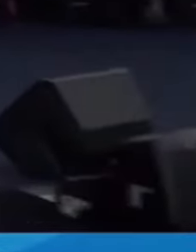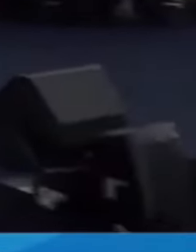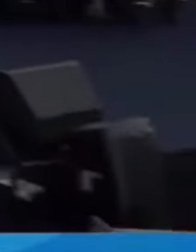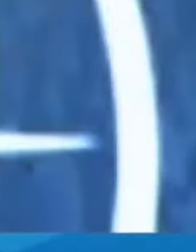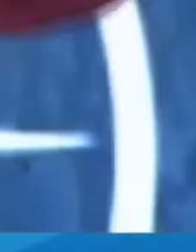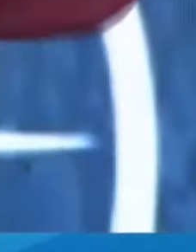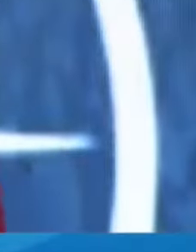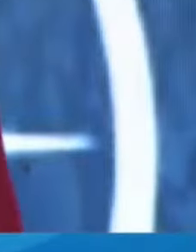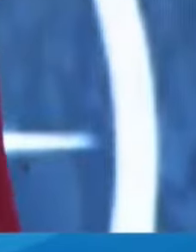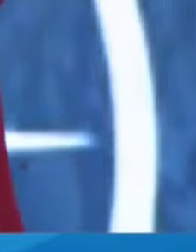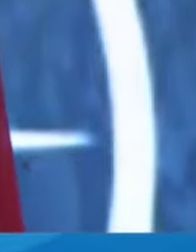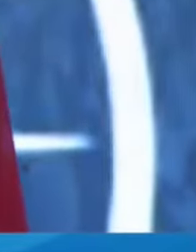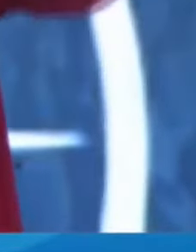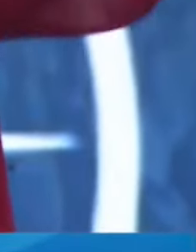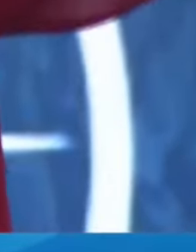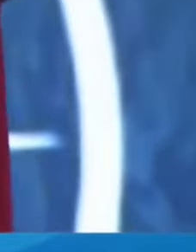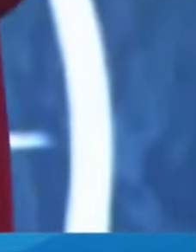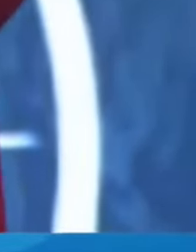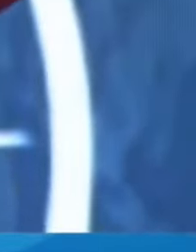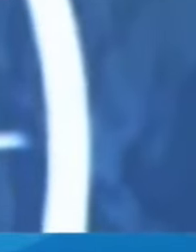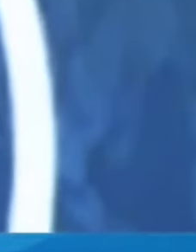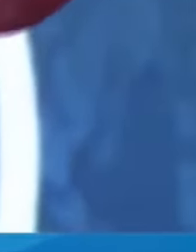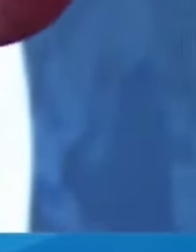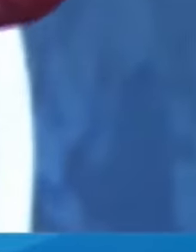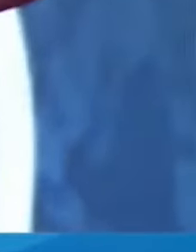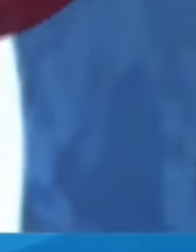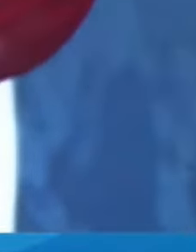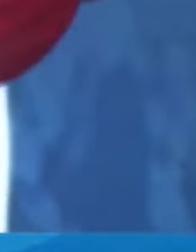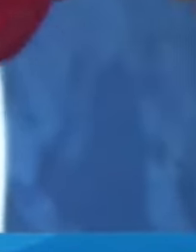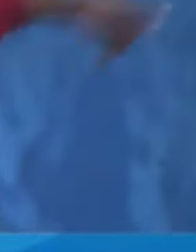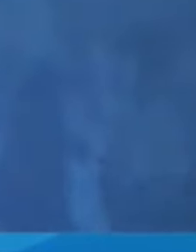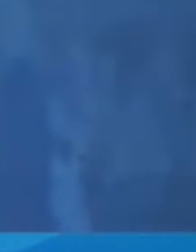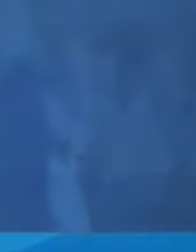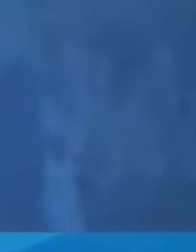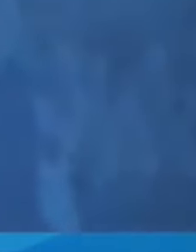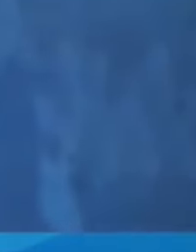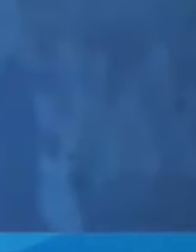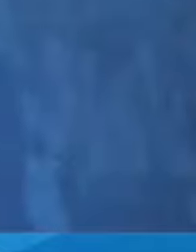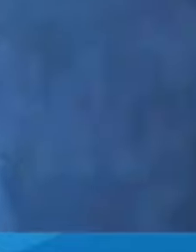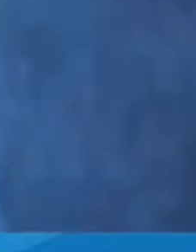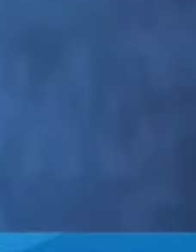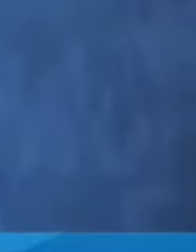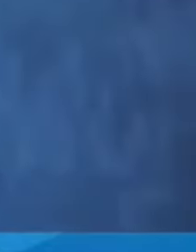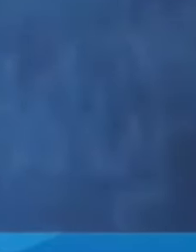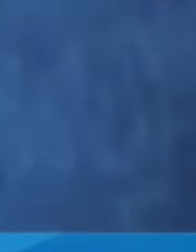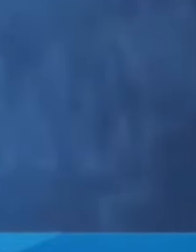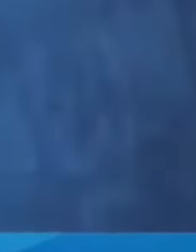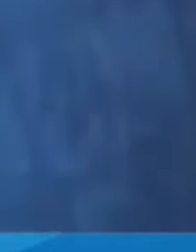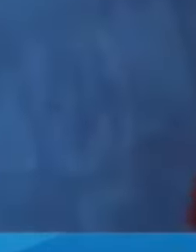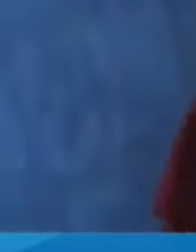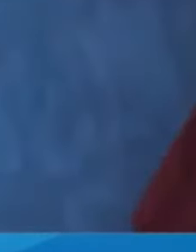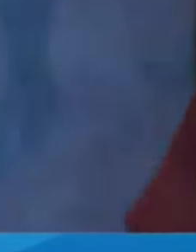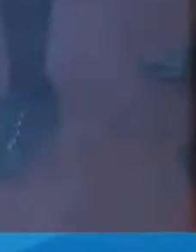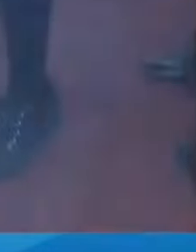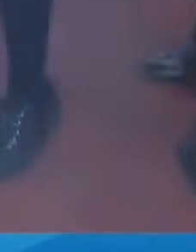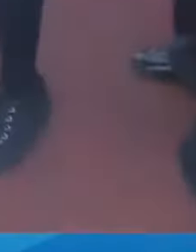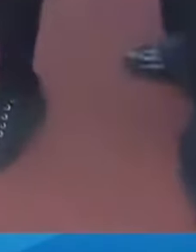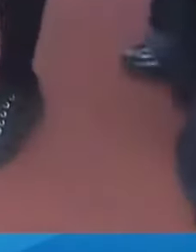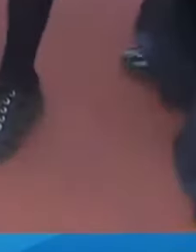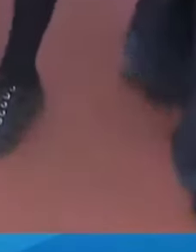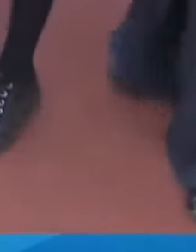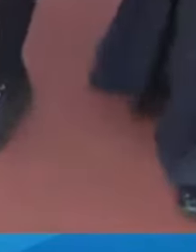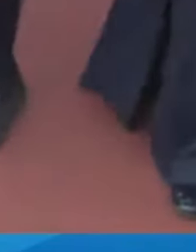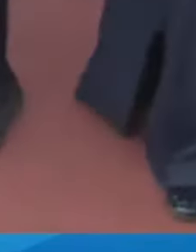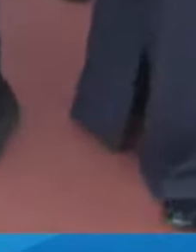good my victory is my my Victory is